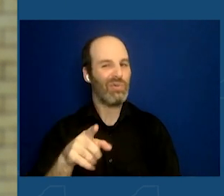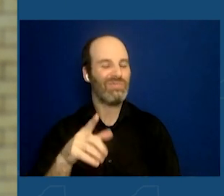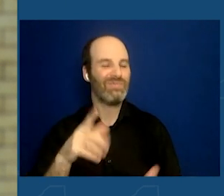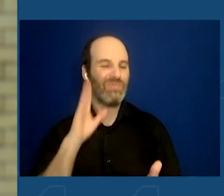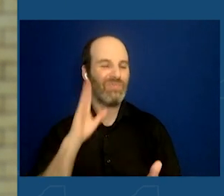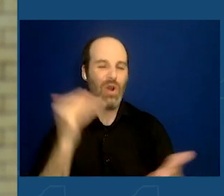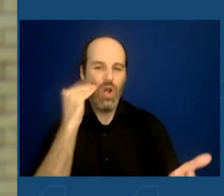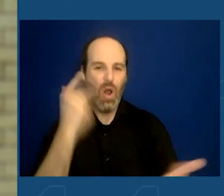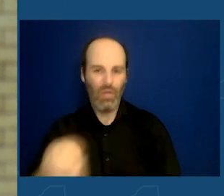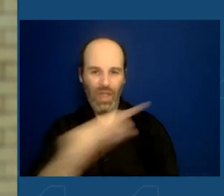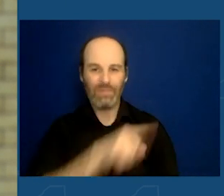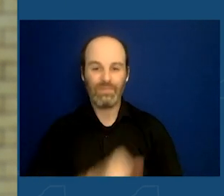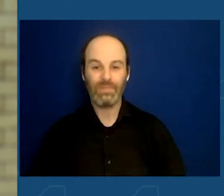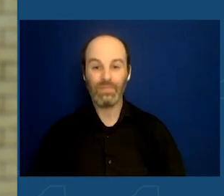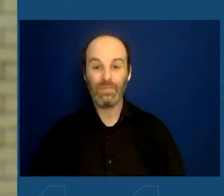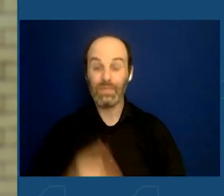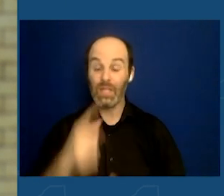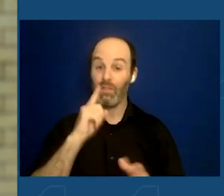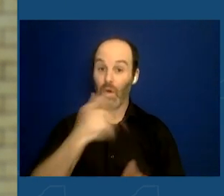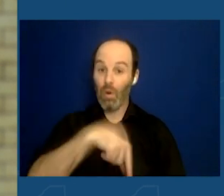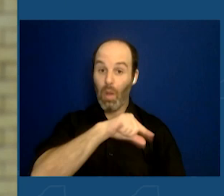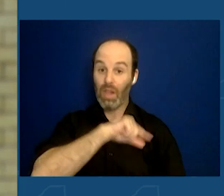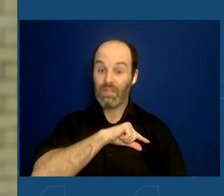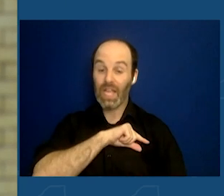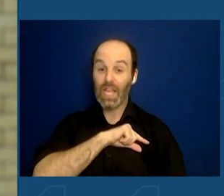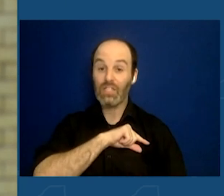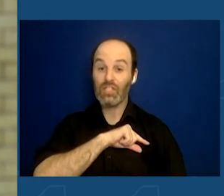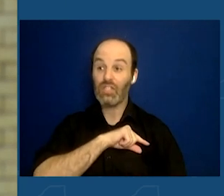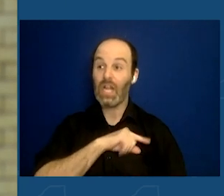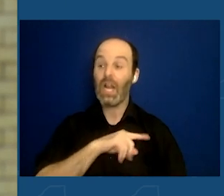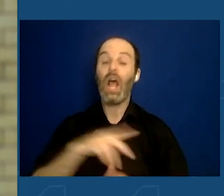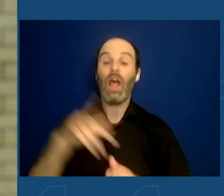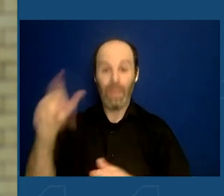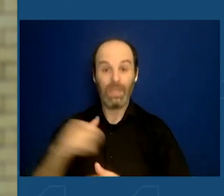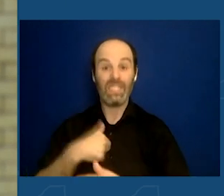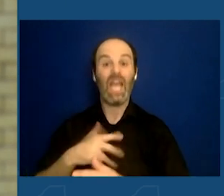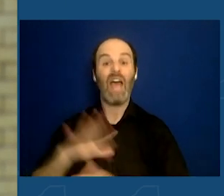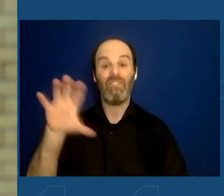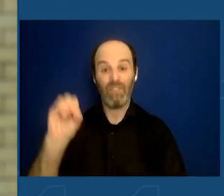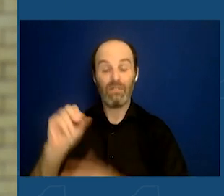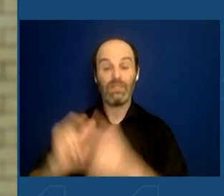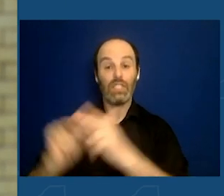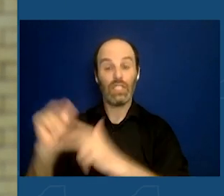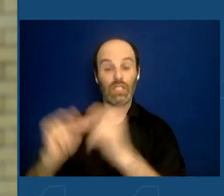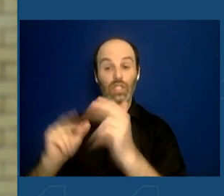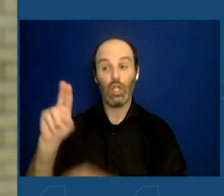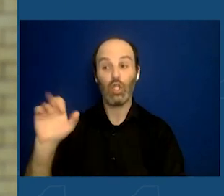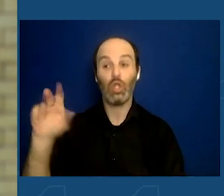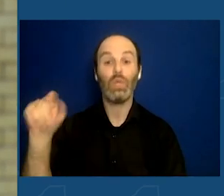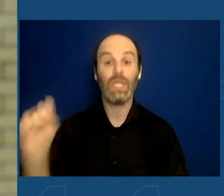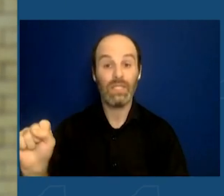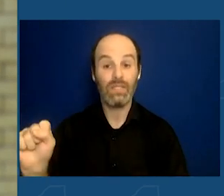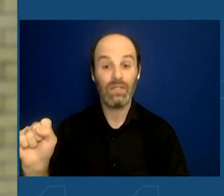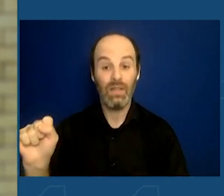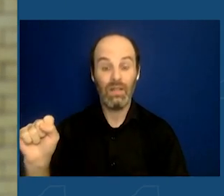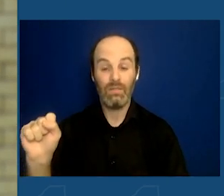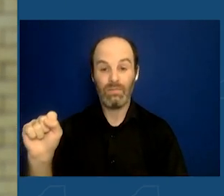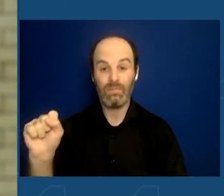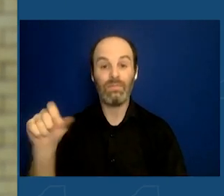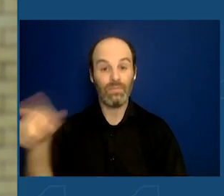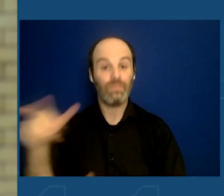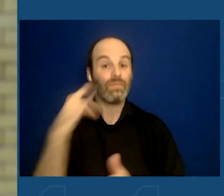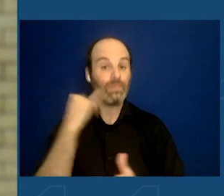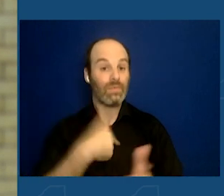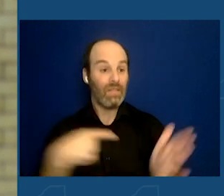projects have to have at least 50 units. Let's go bigger. And those that are designated affordable must remain